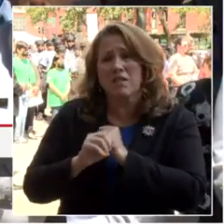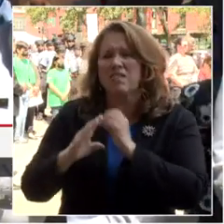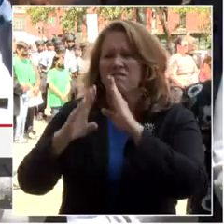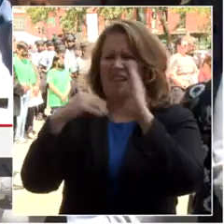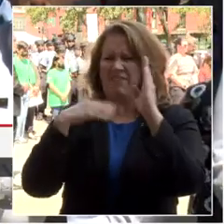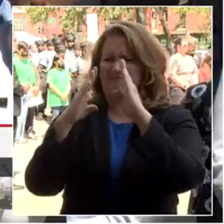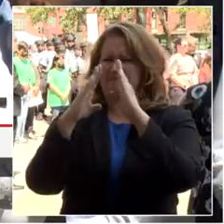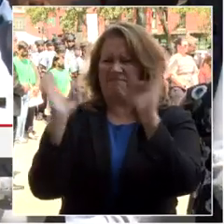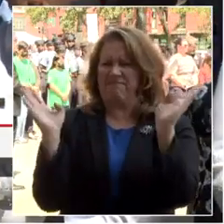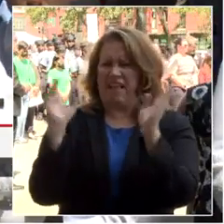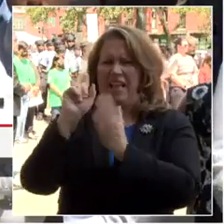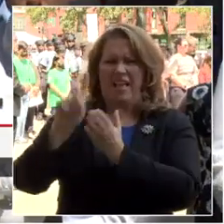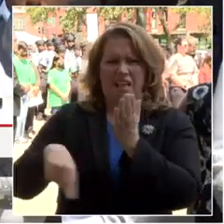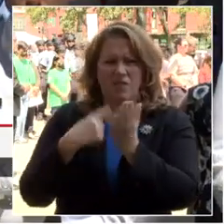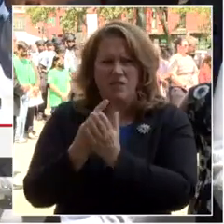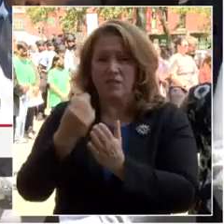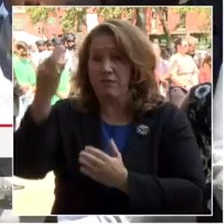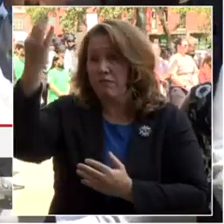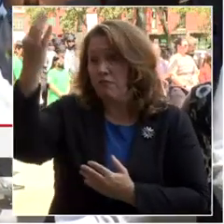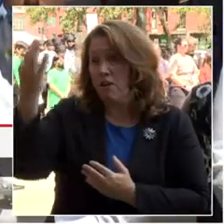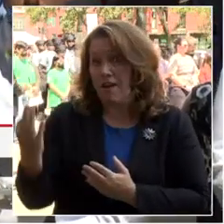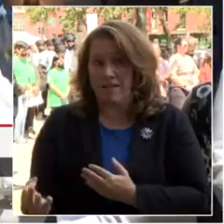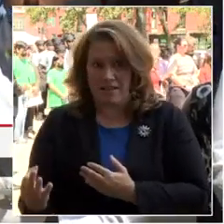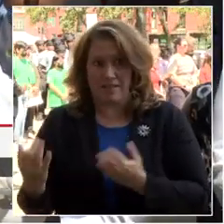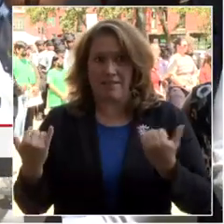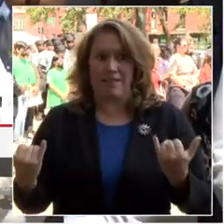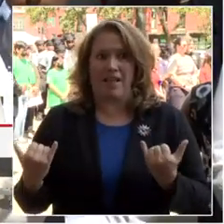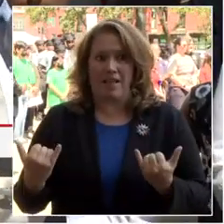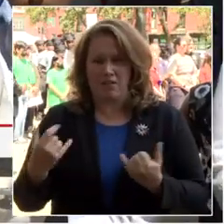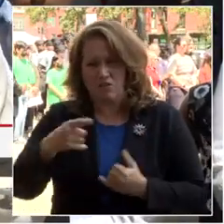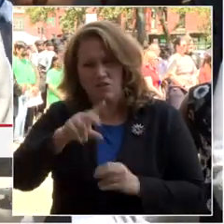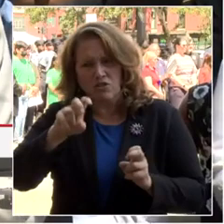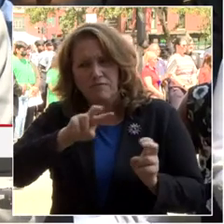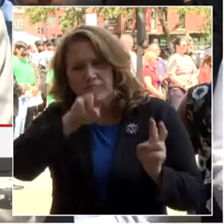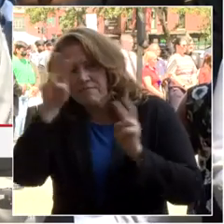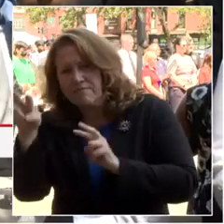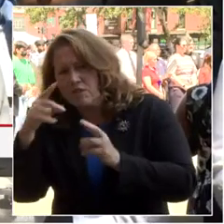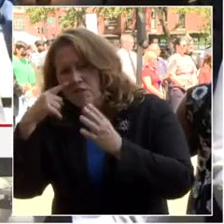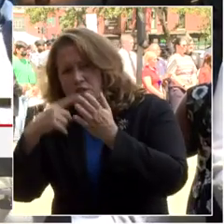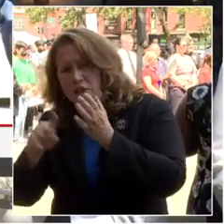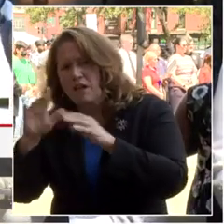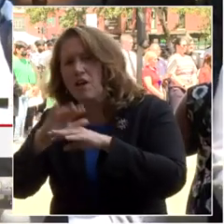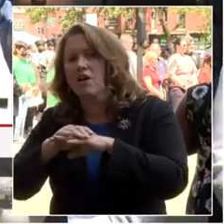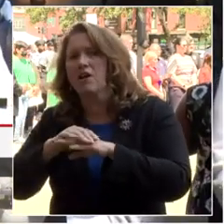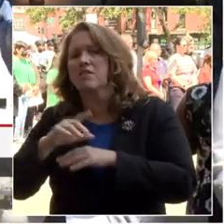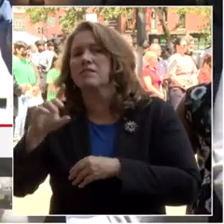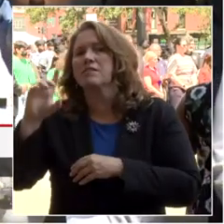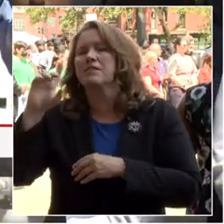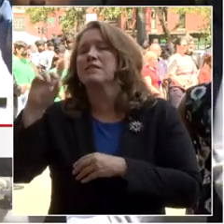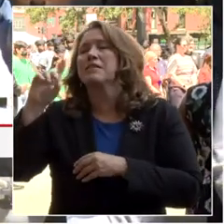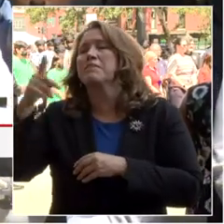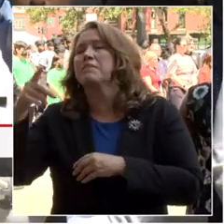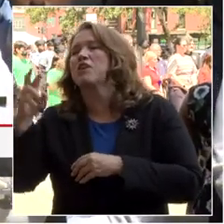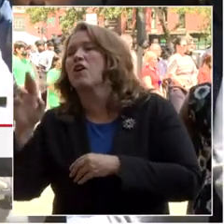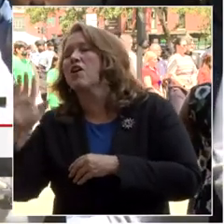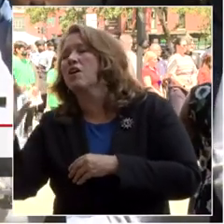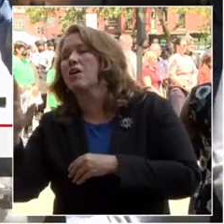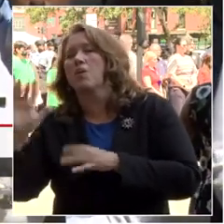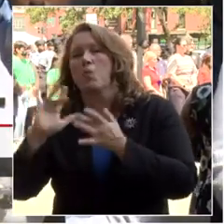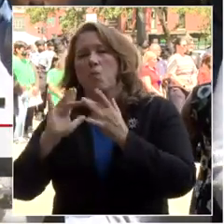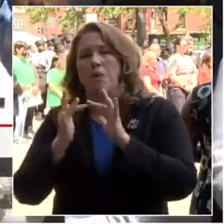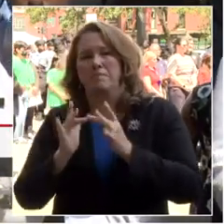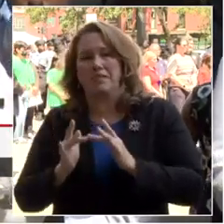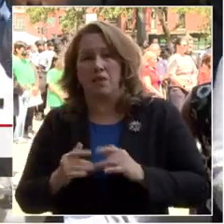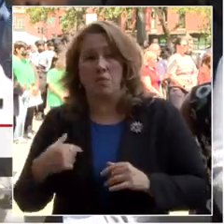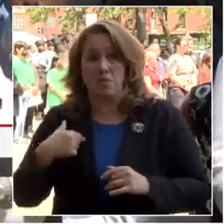happening every Friday, please check out those listings on DPR's website. We are